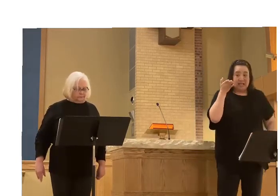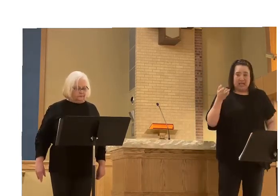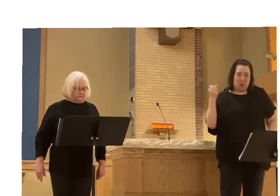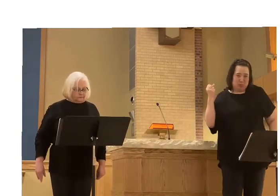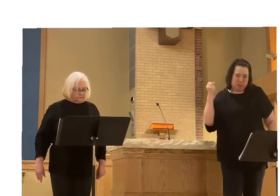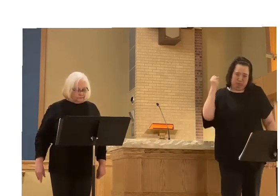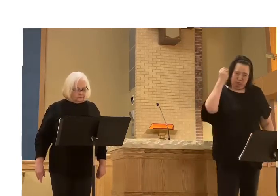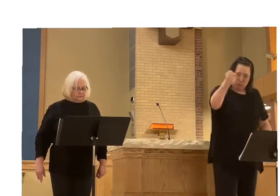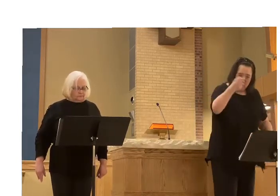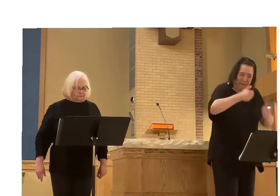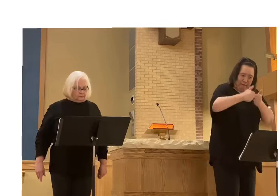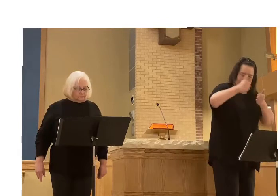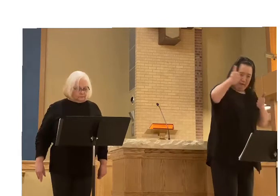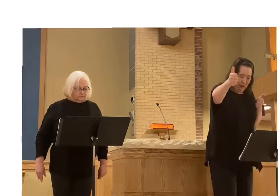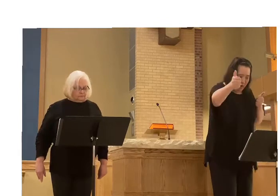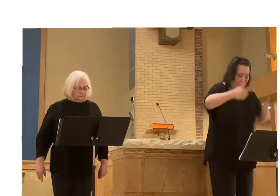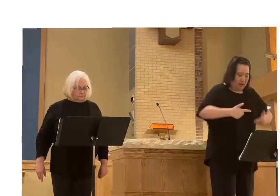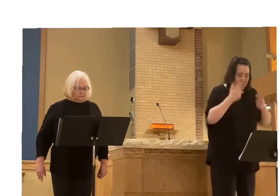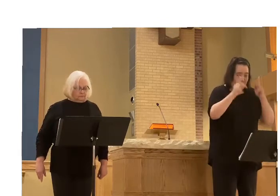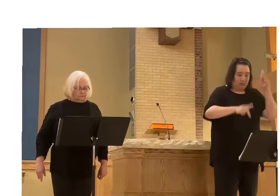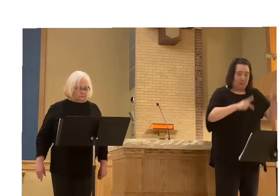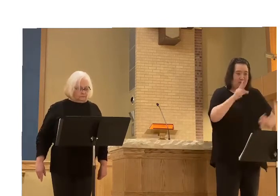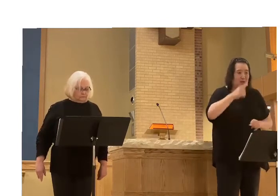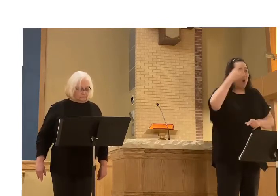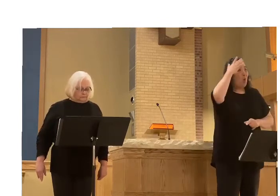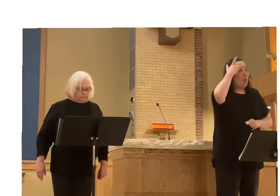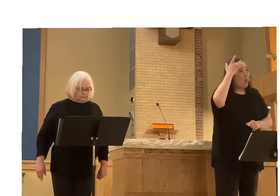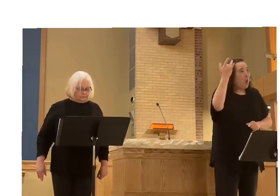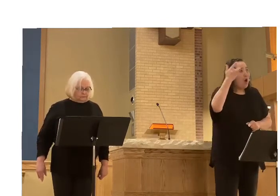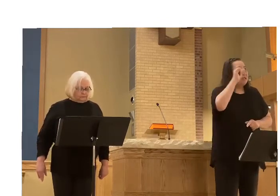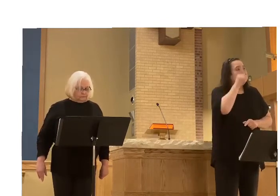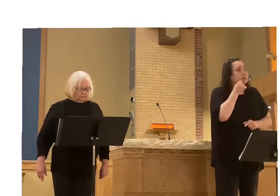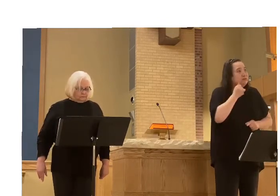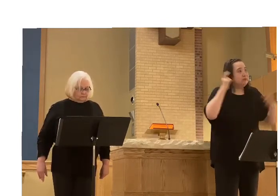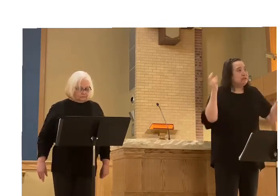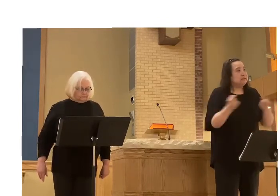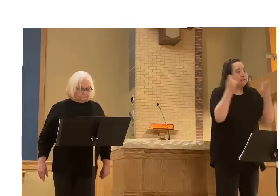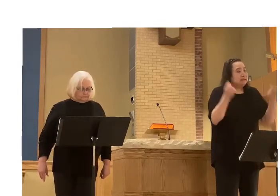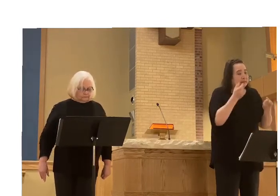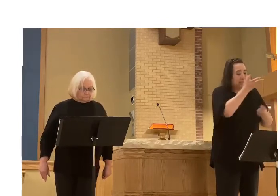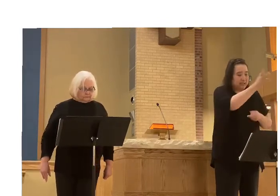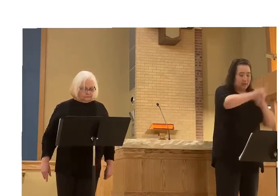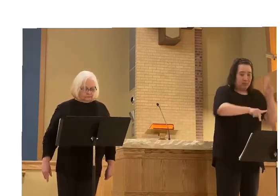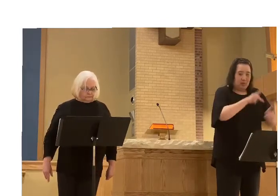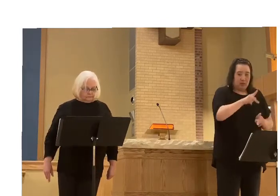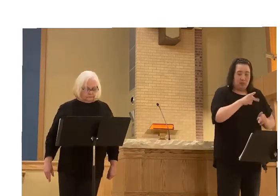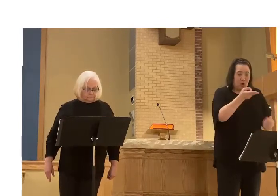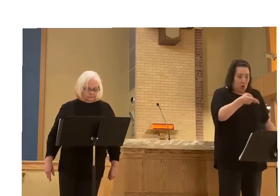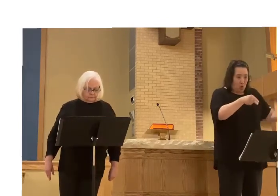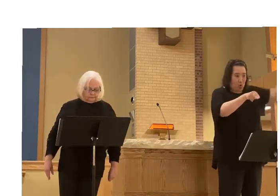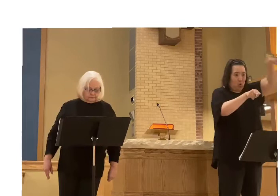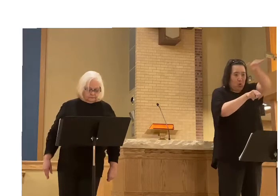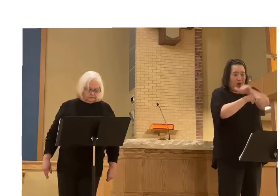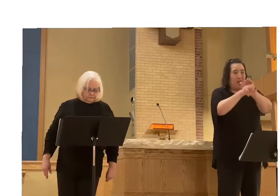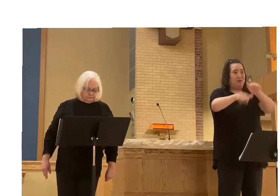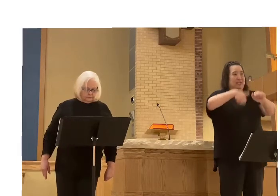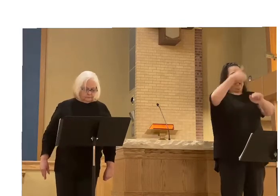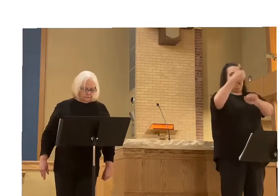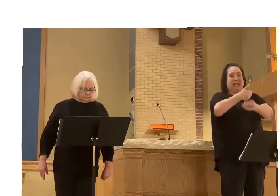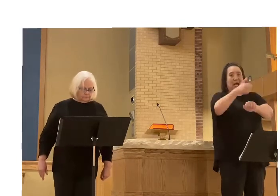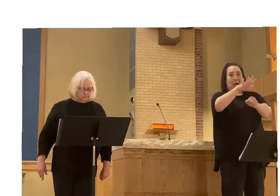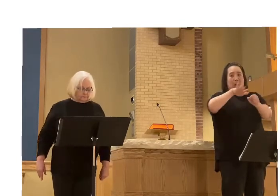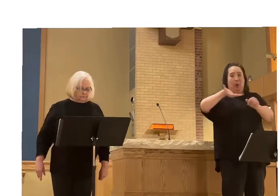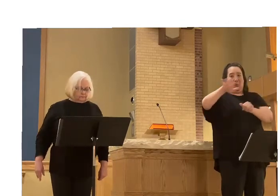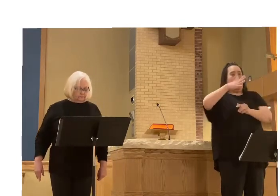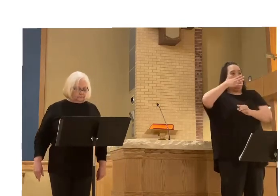land of the living and smitten for the sin of his people, a grave was assigned him among the wicked and a